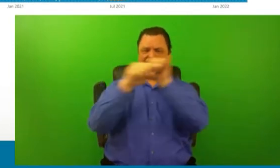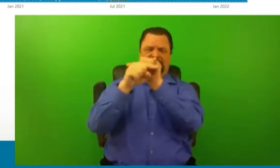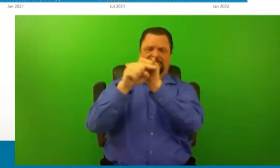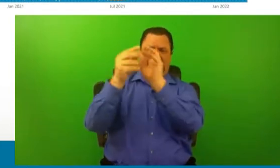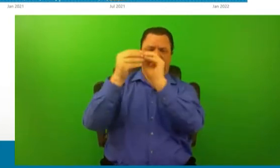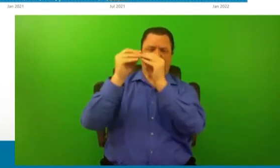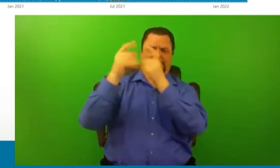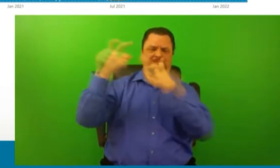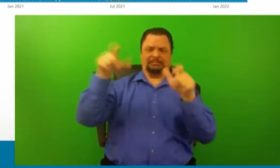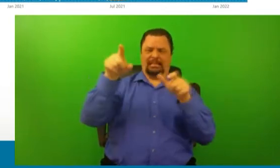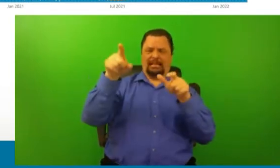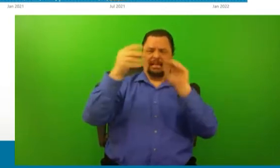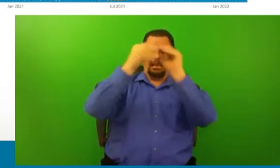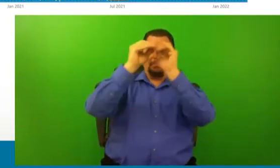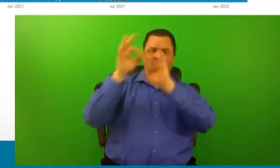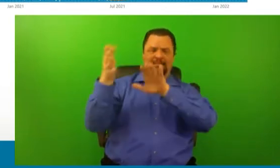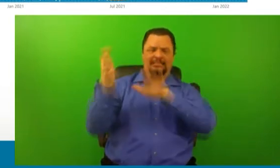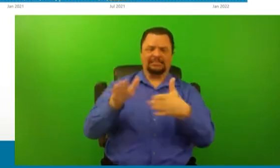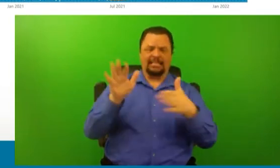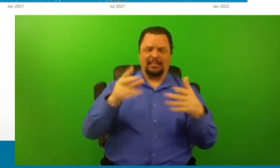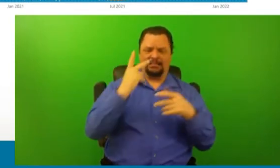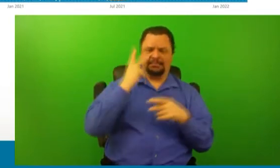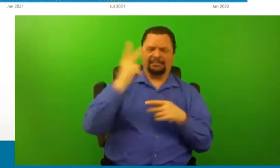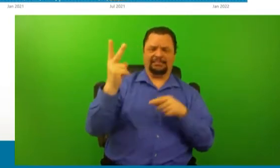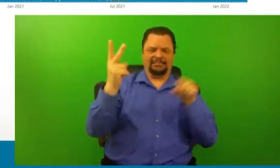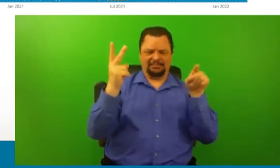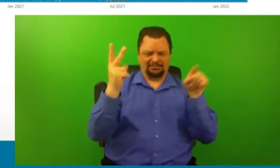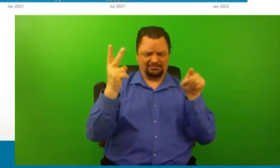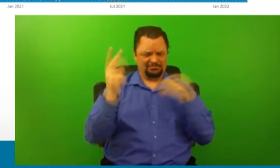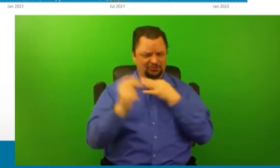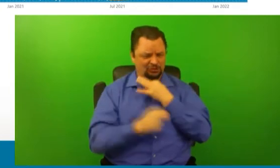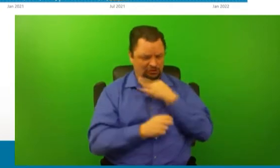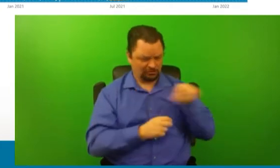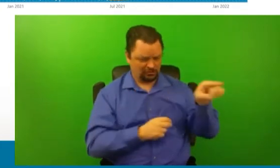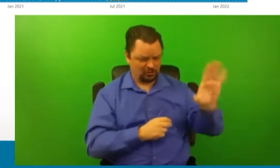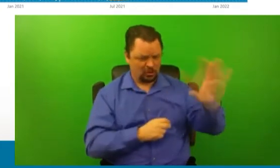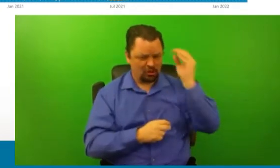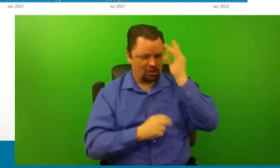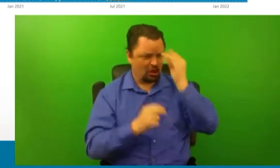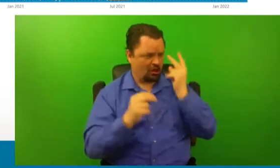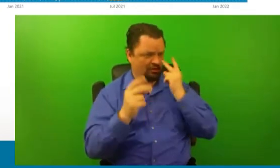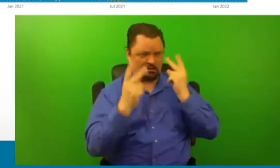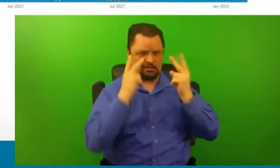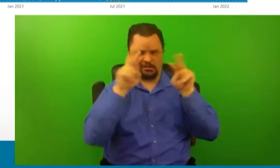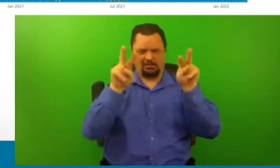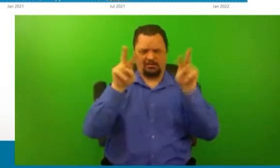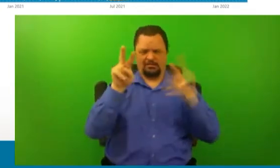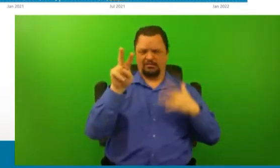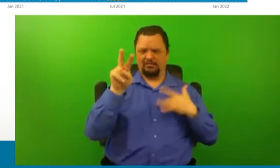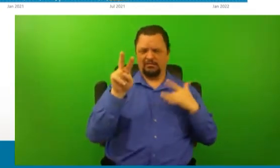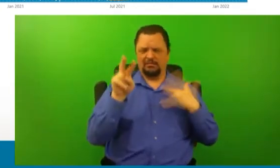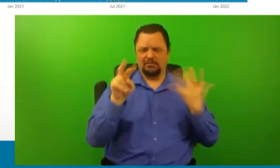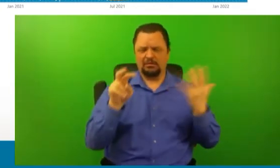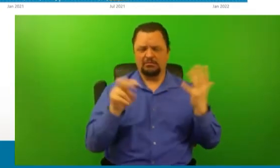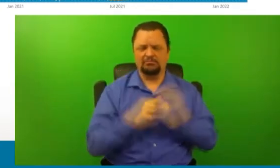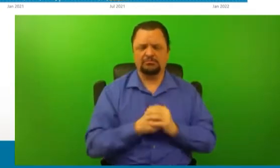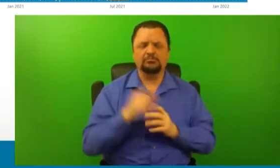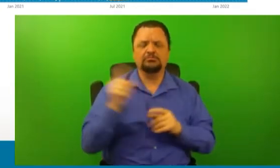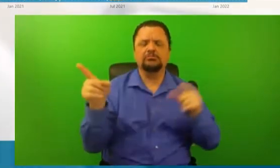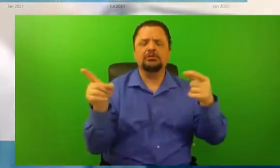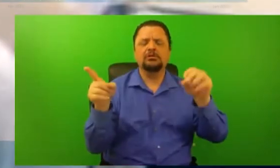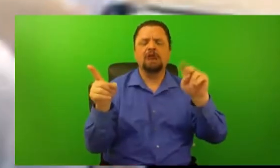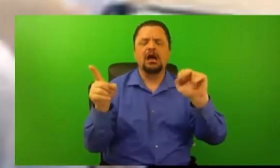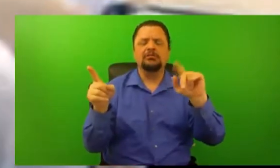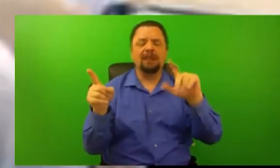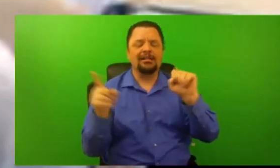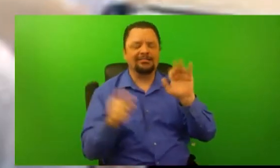I'm curious to hear other thoughts. Commissioner Gonzalez. Thank you. Yes, I was about to recommend the same thing.